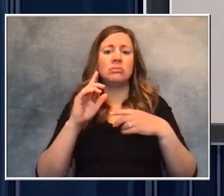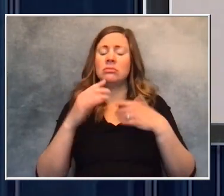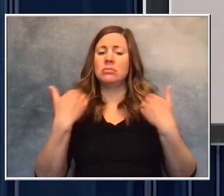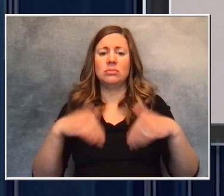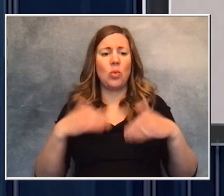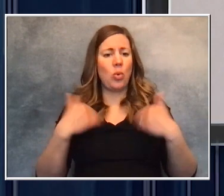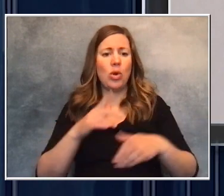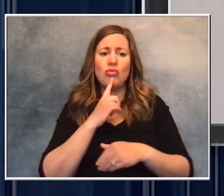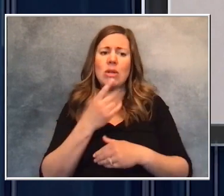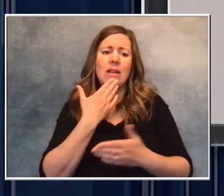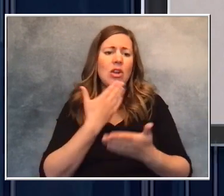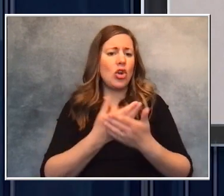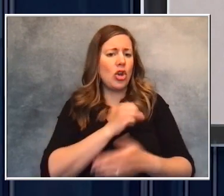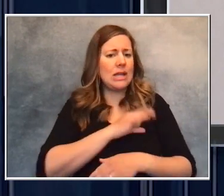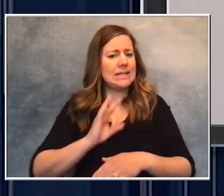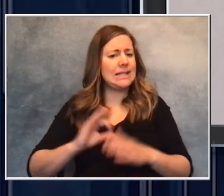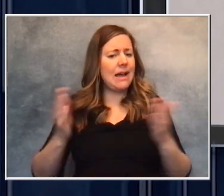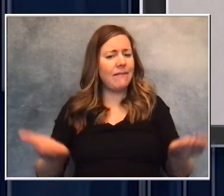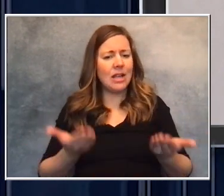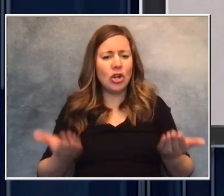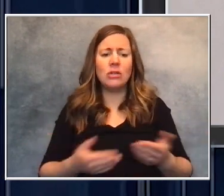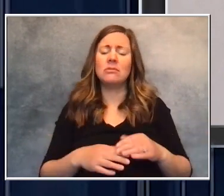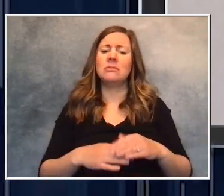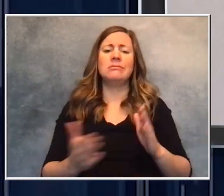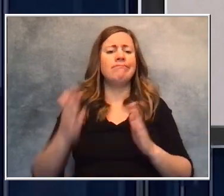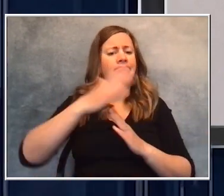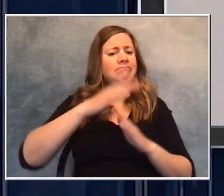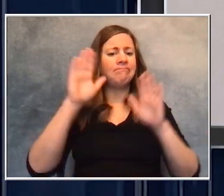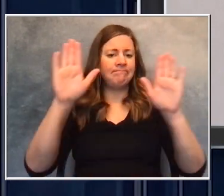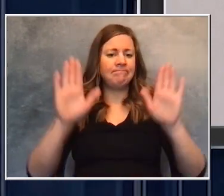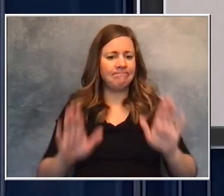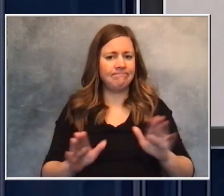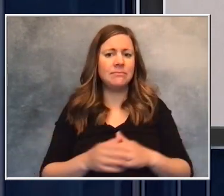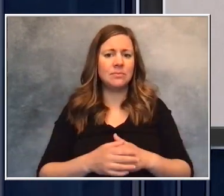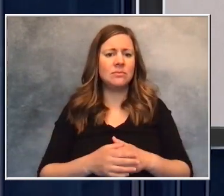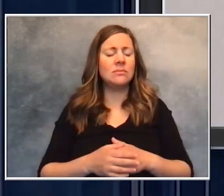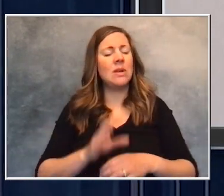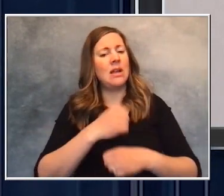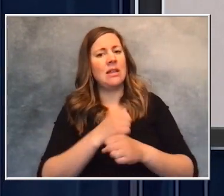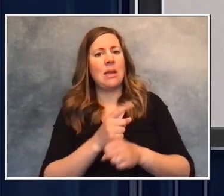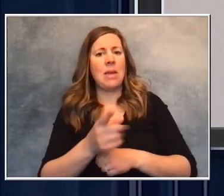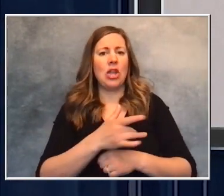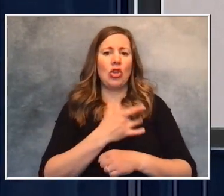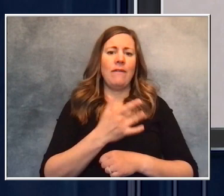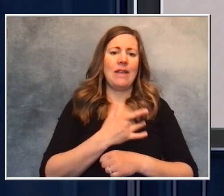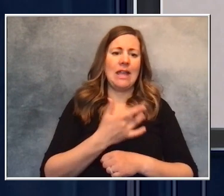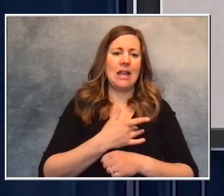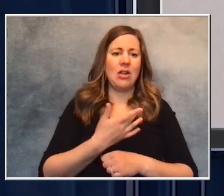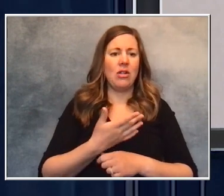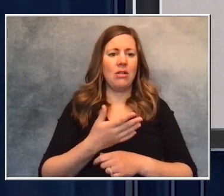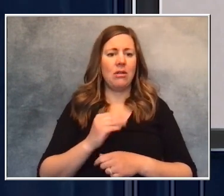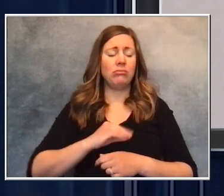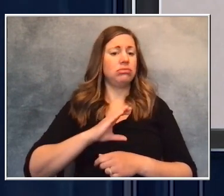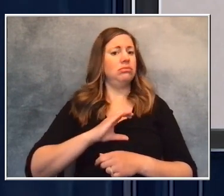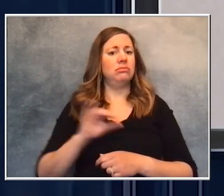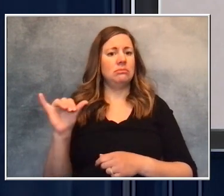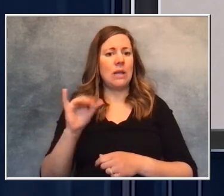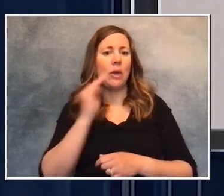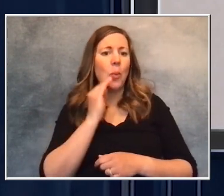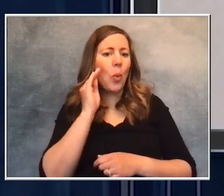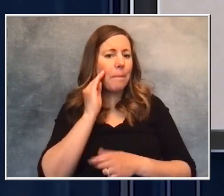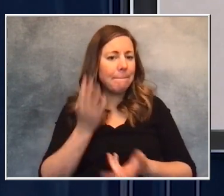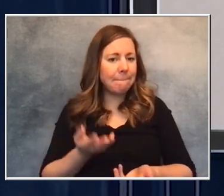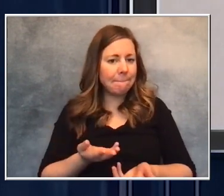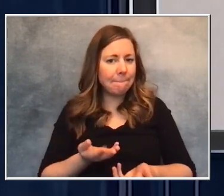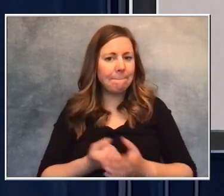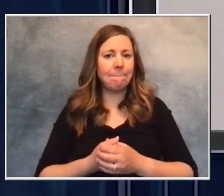good staff here. You know, they make you feel like you're at home, you know. It's like, kind